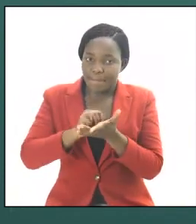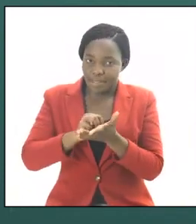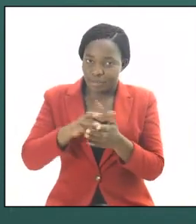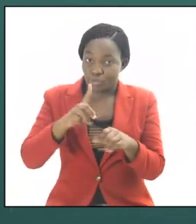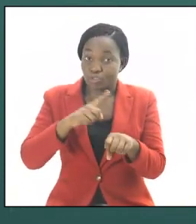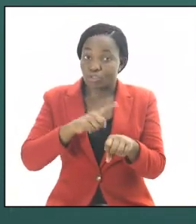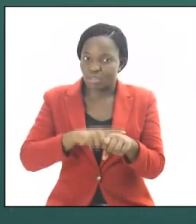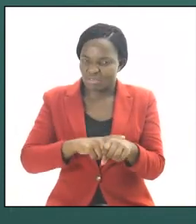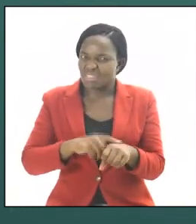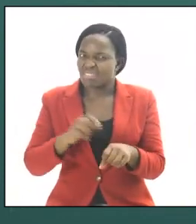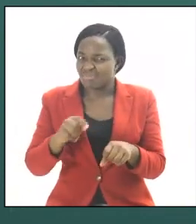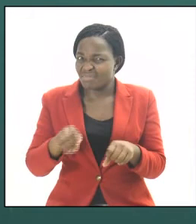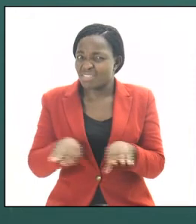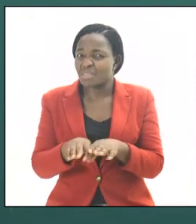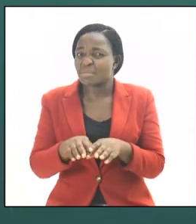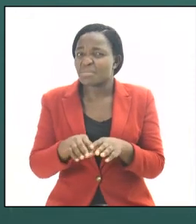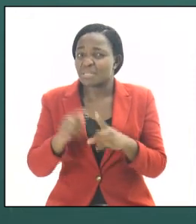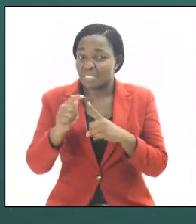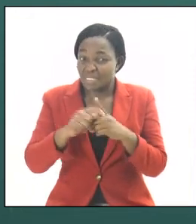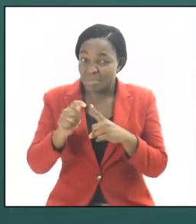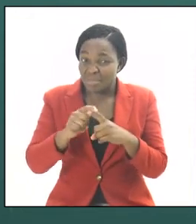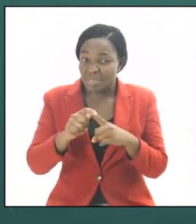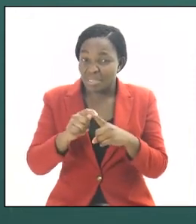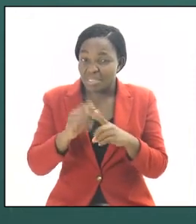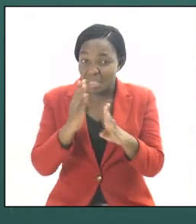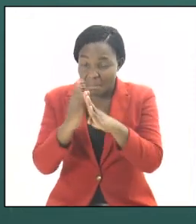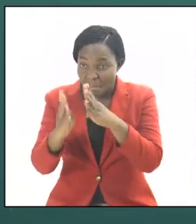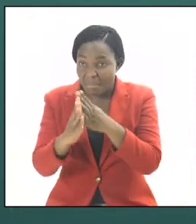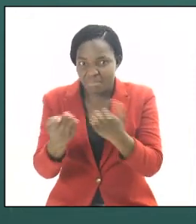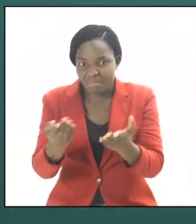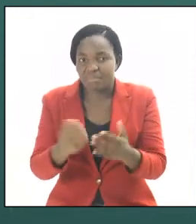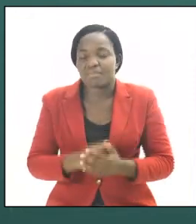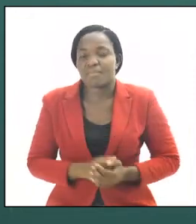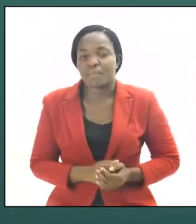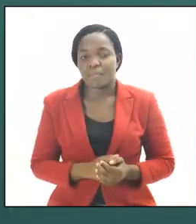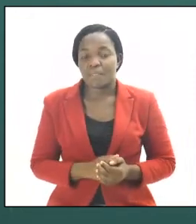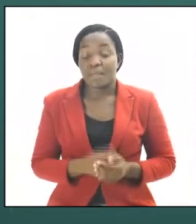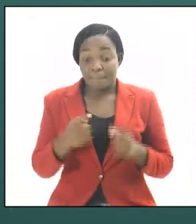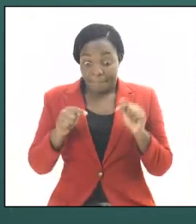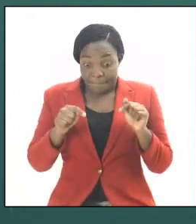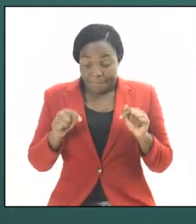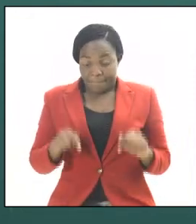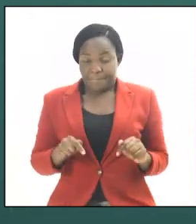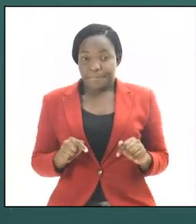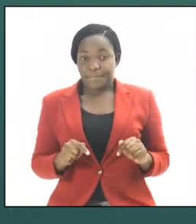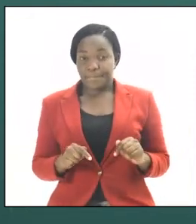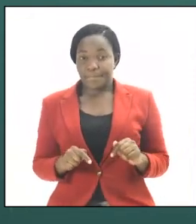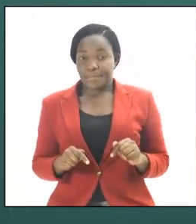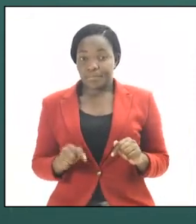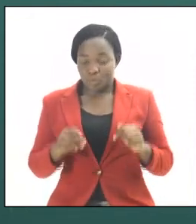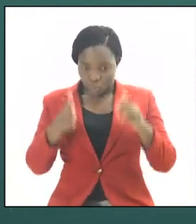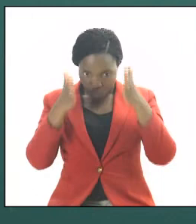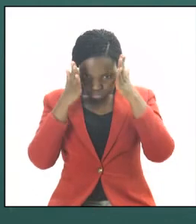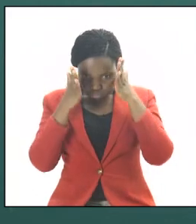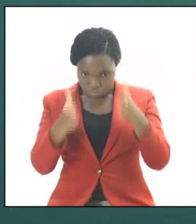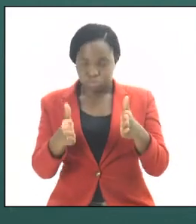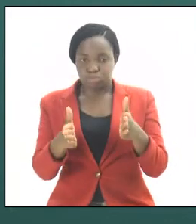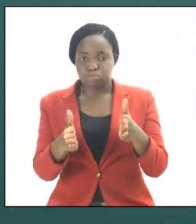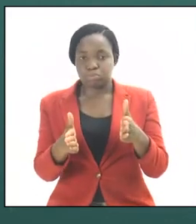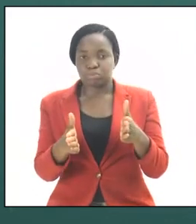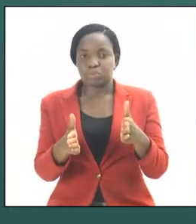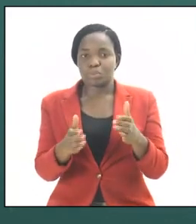even measure temperature, speed, and direction. But in this series, we have been concerned mostly